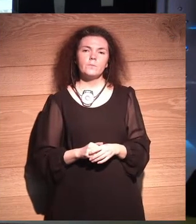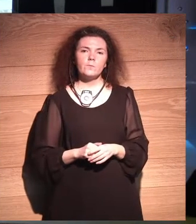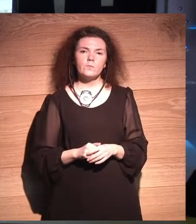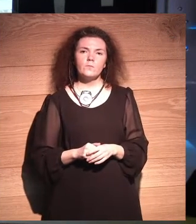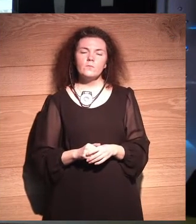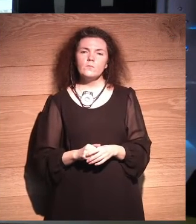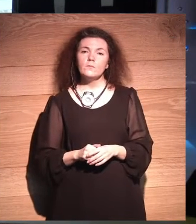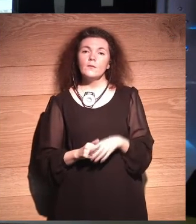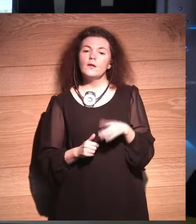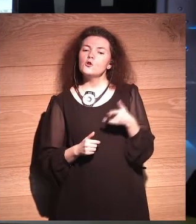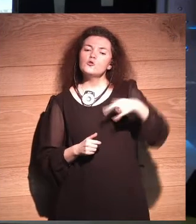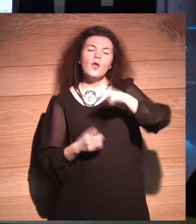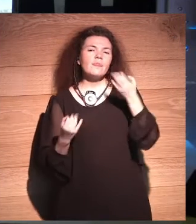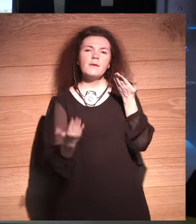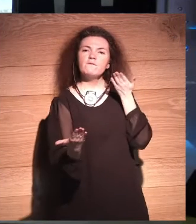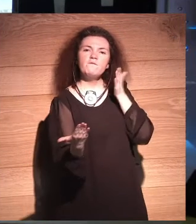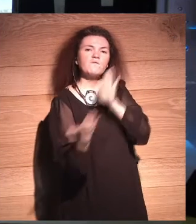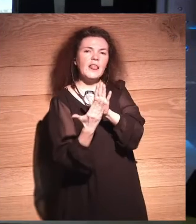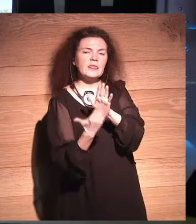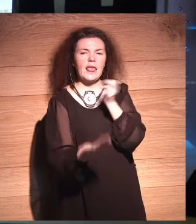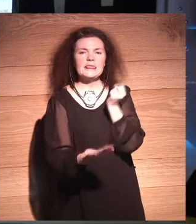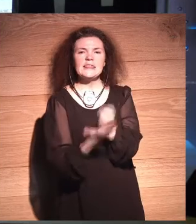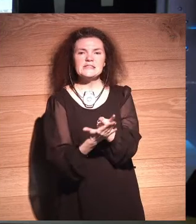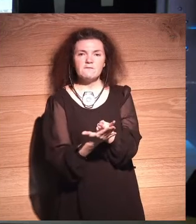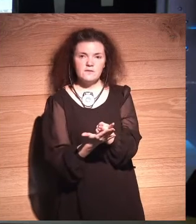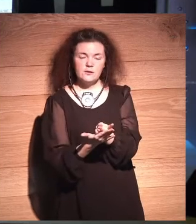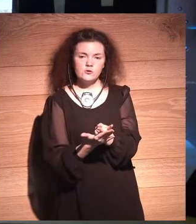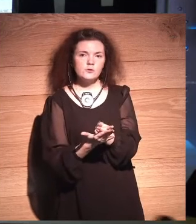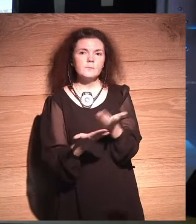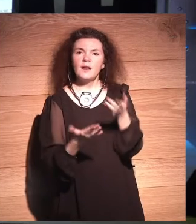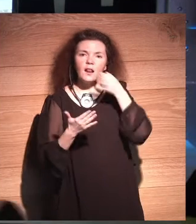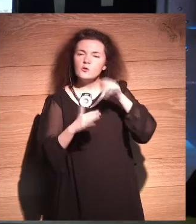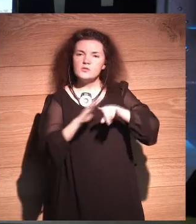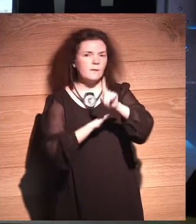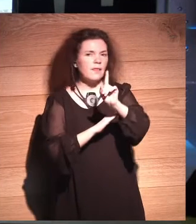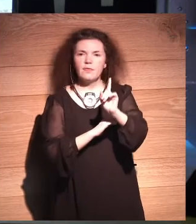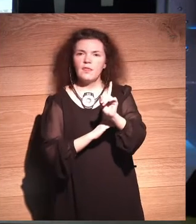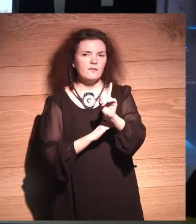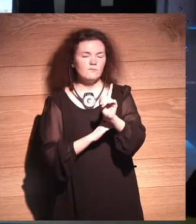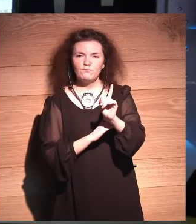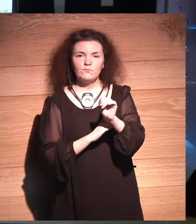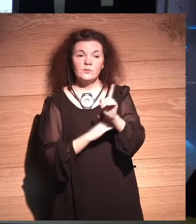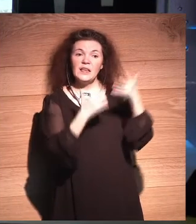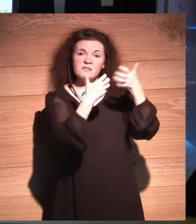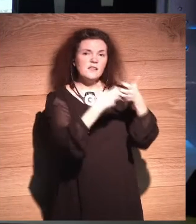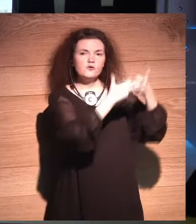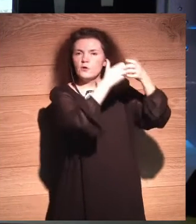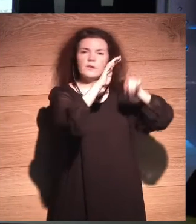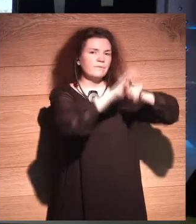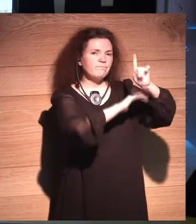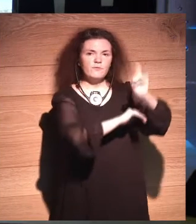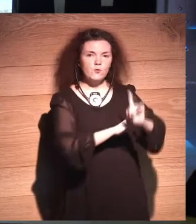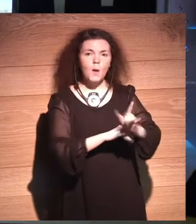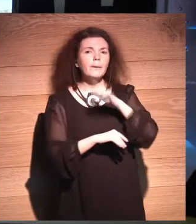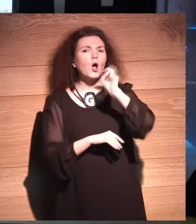challenges against which we're not making any progress. We are not making progress in the United States as elsewhere in thinking